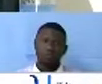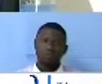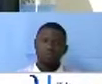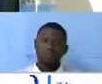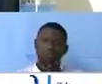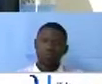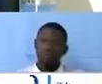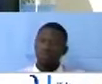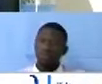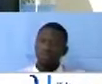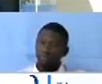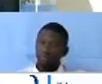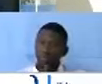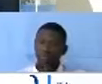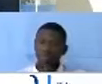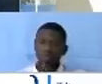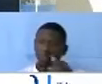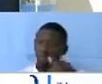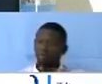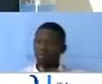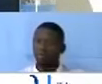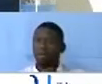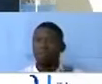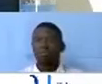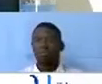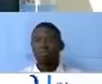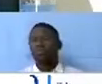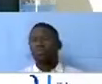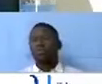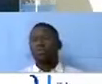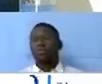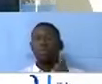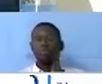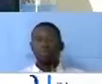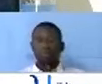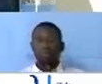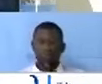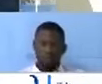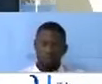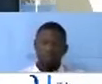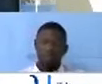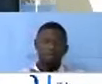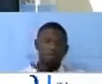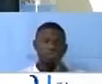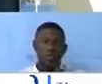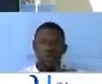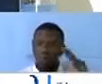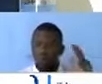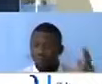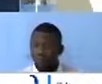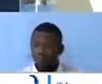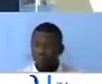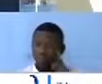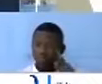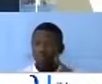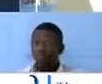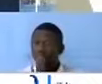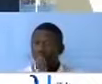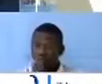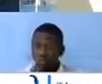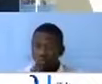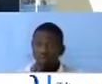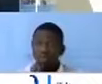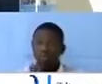deny involvement. We digane bokka nga ci. But you have no evidence. Way amulo ben